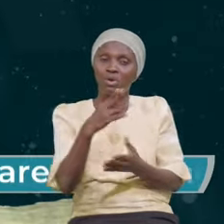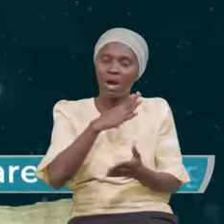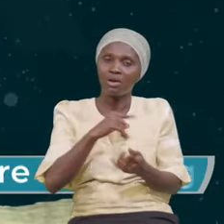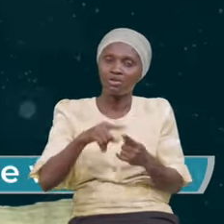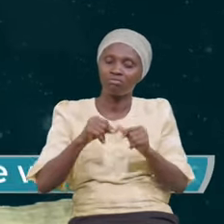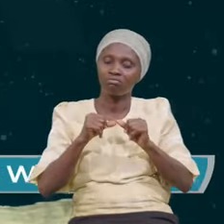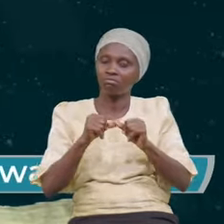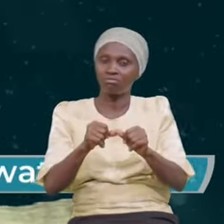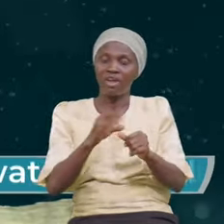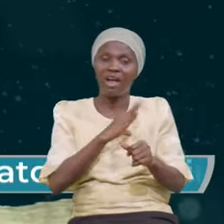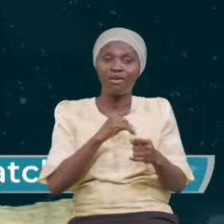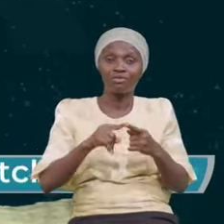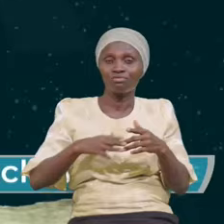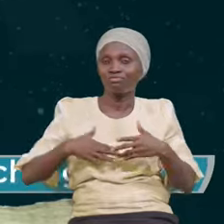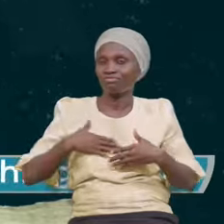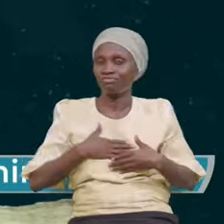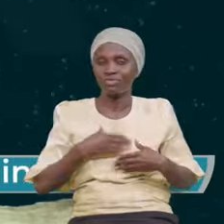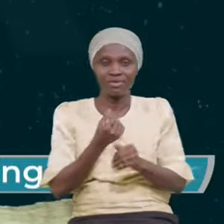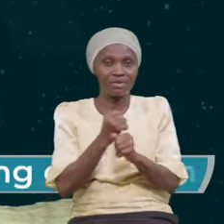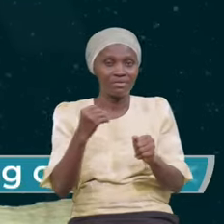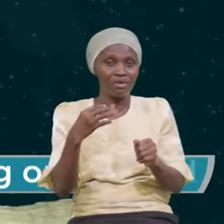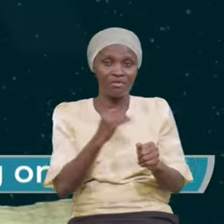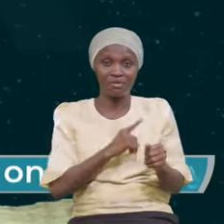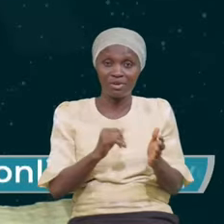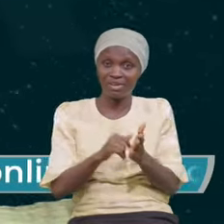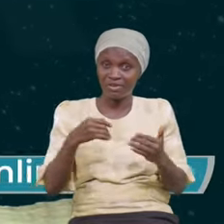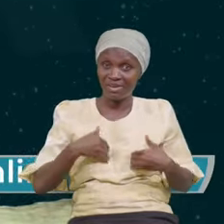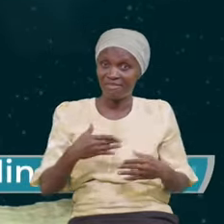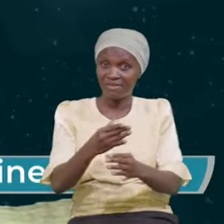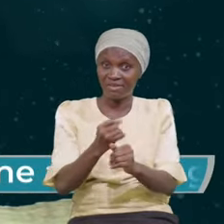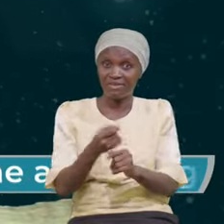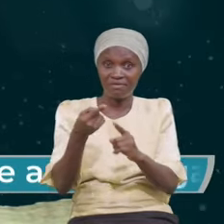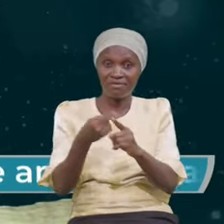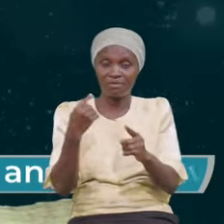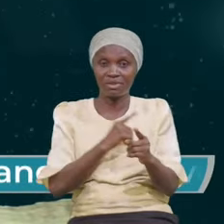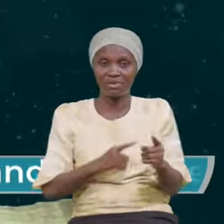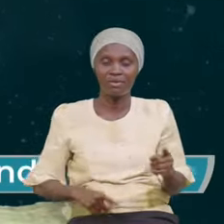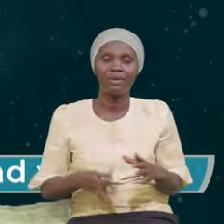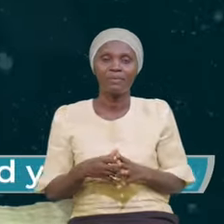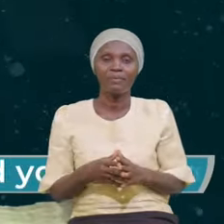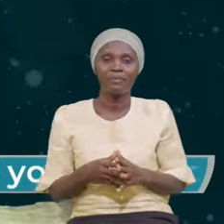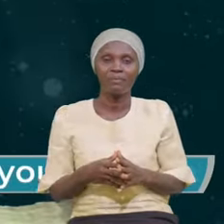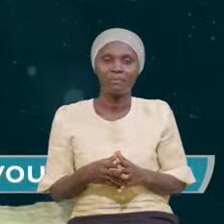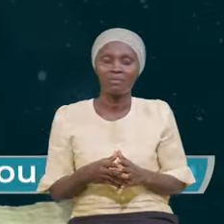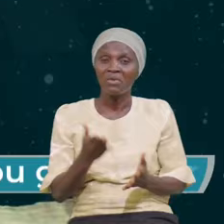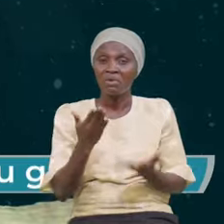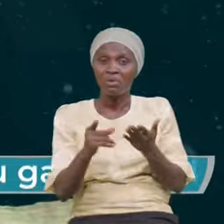and enjoy the salvation you receive from the lord if you are watching